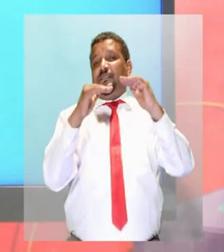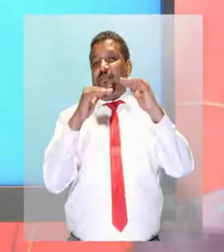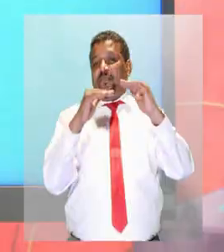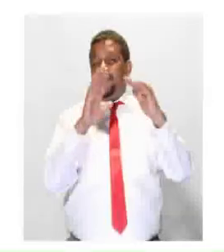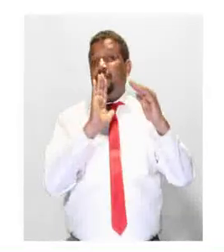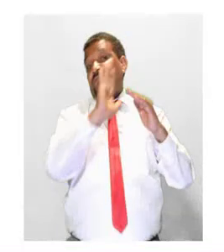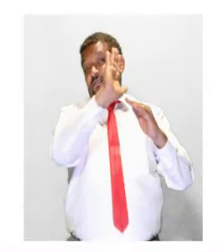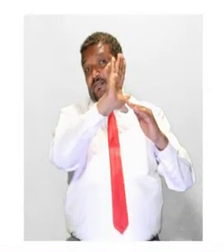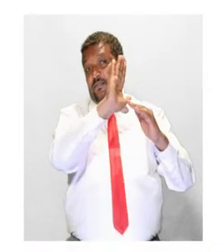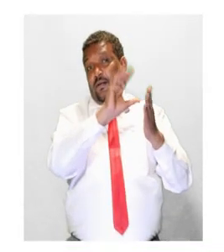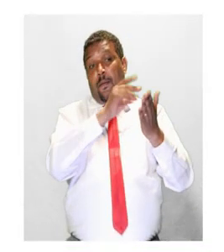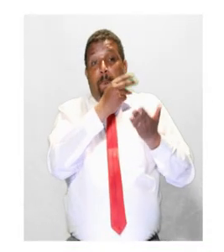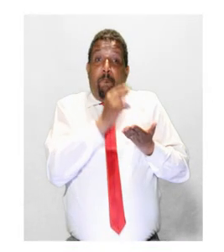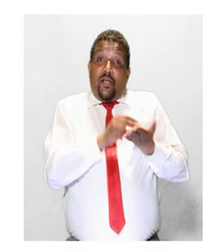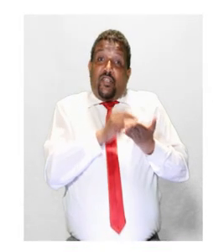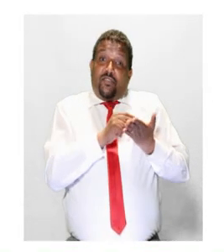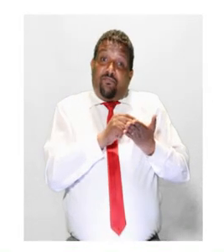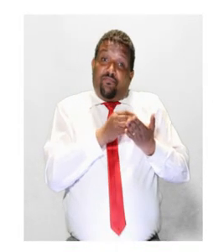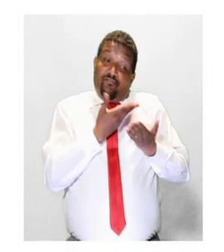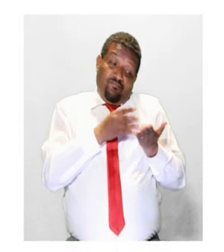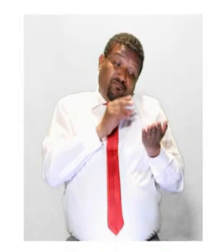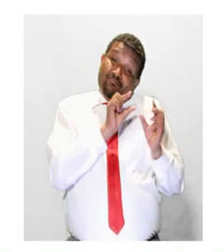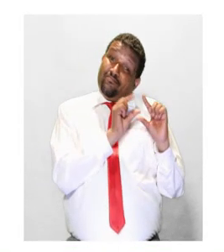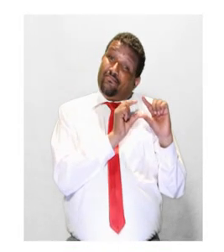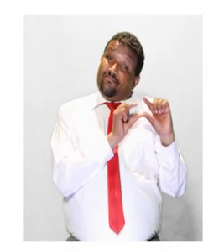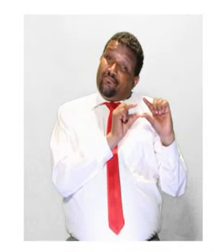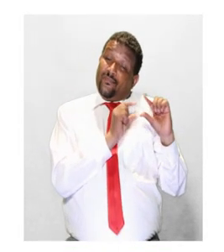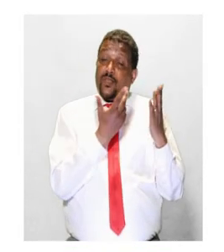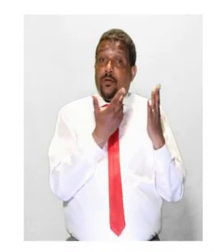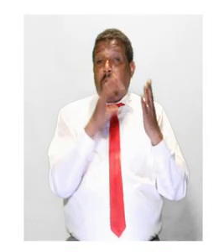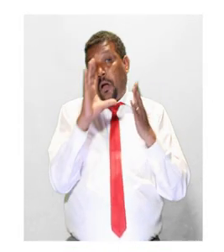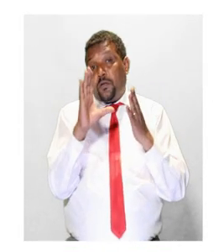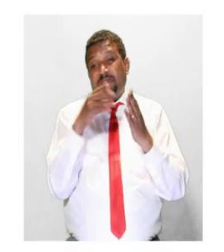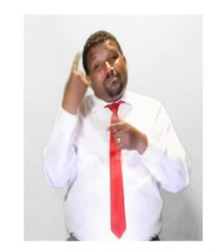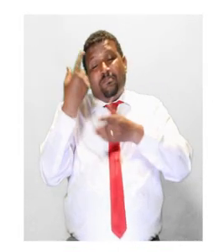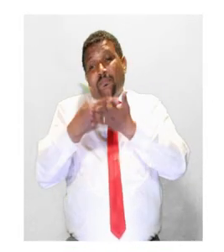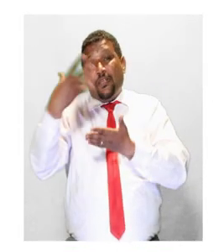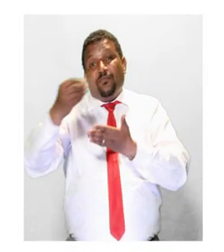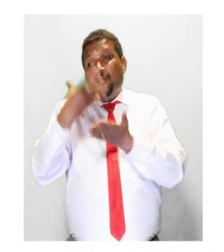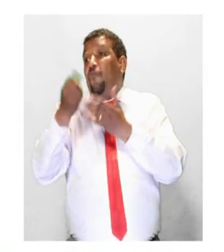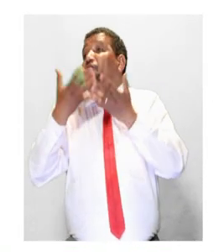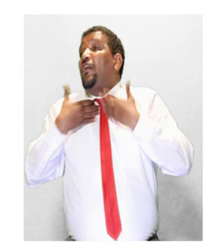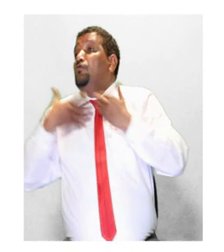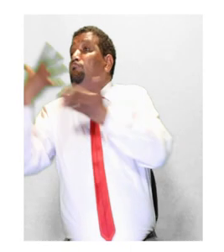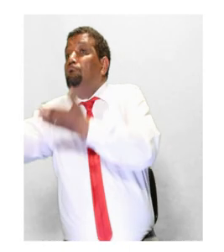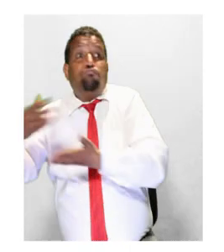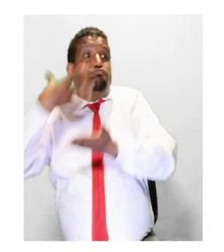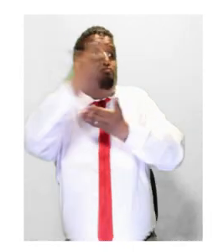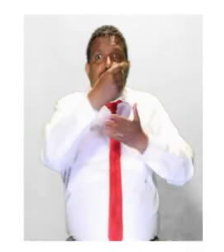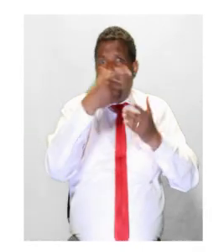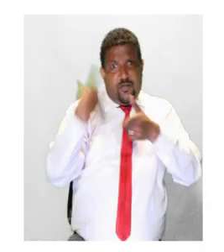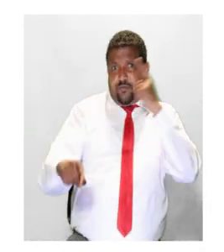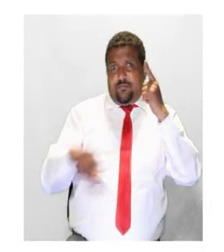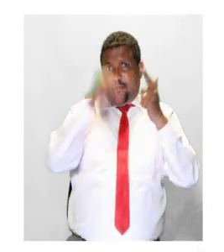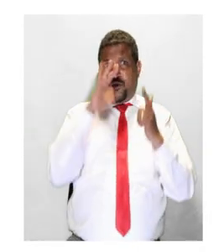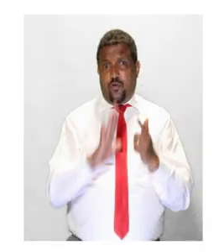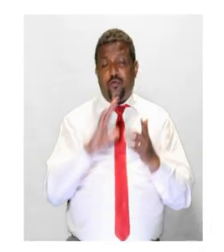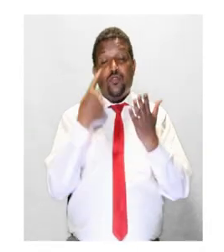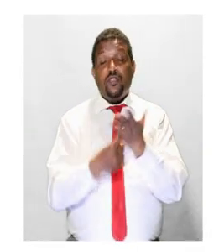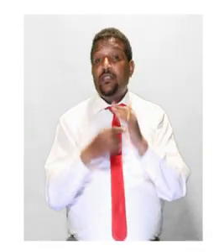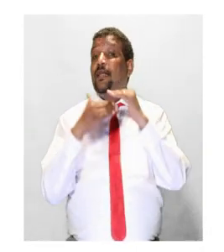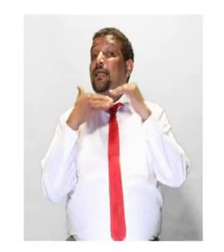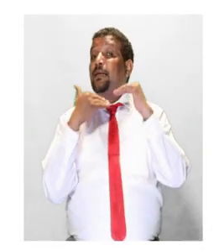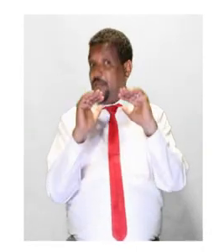his choice. There is budget constraint. That means everybody cannot buy whatever he wants to buy. So there